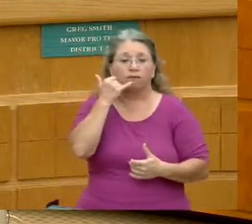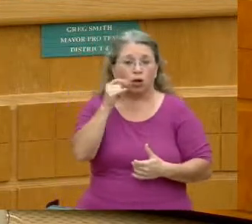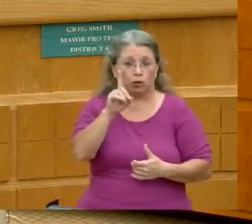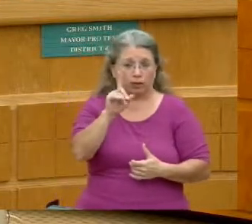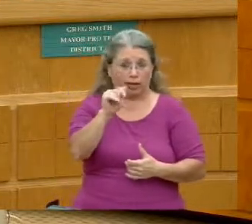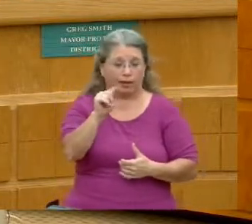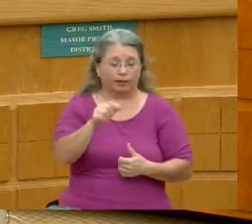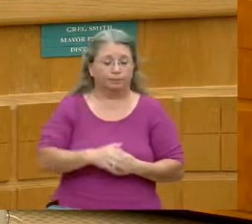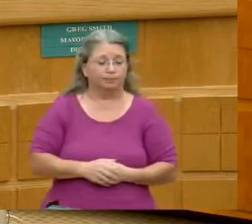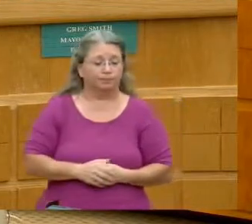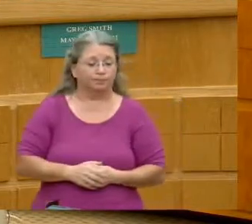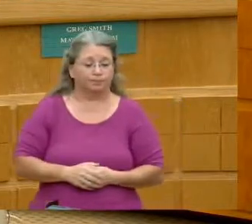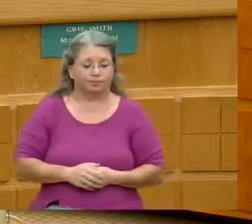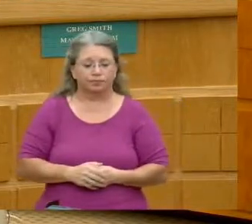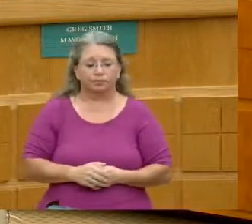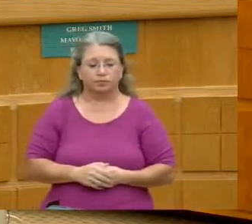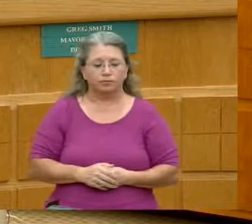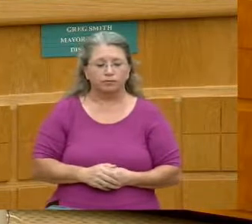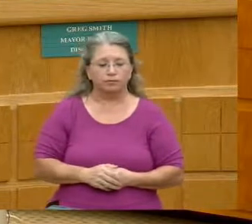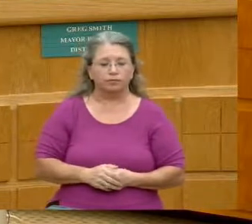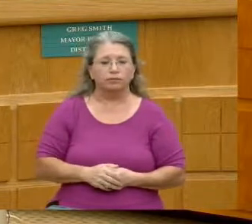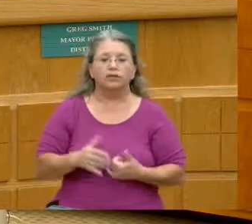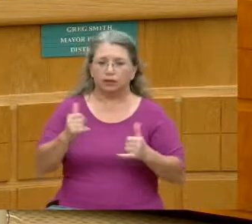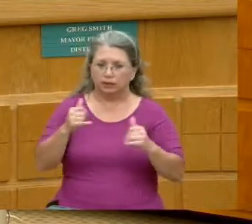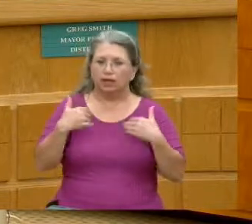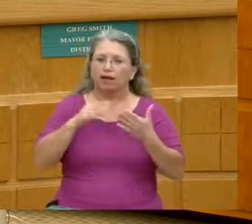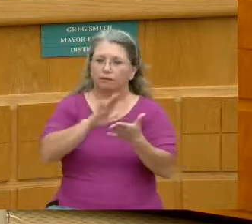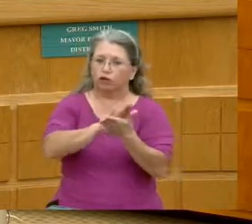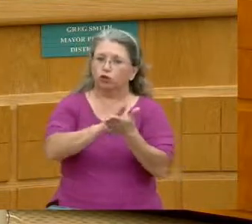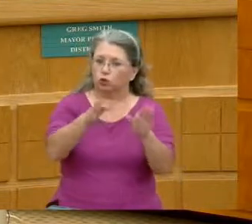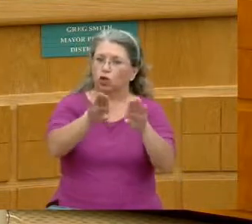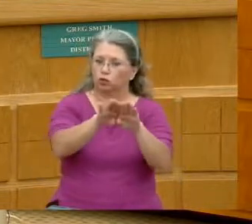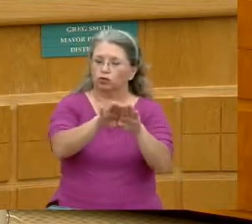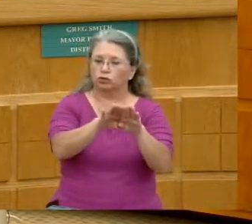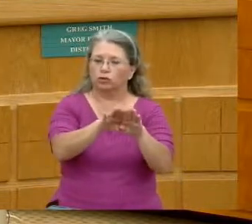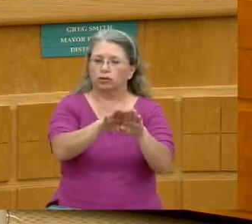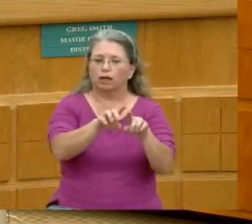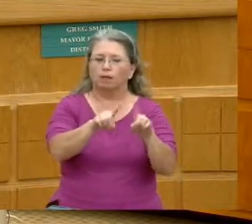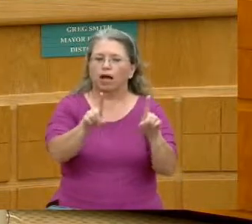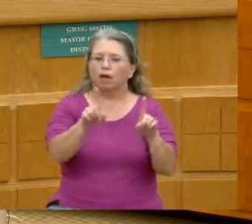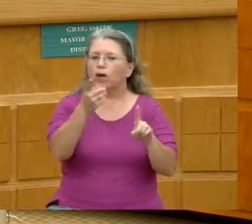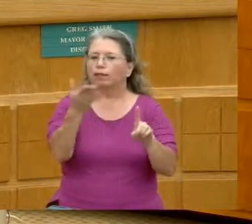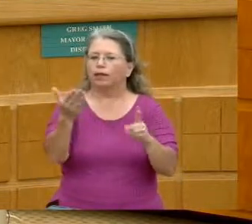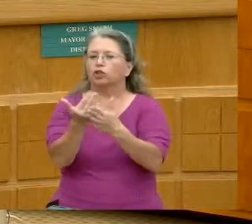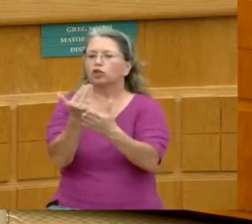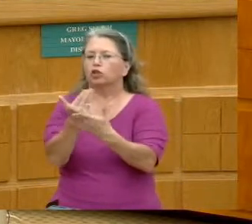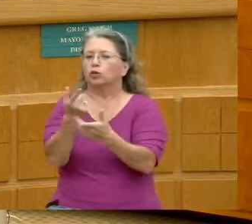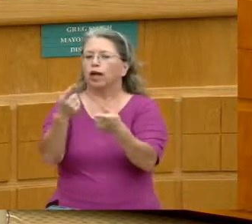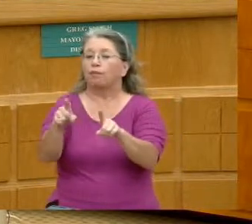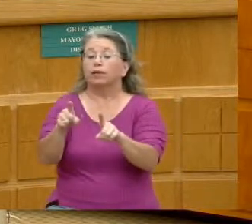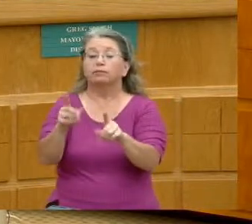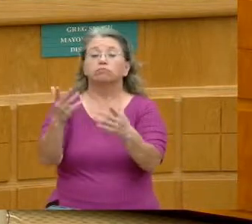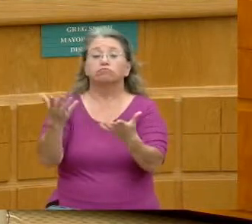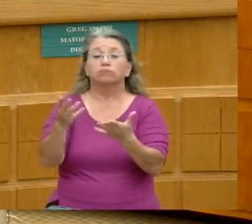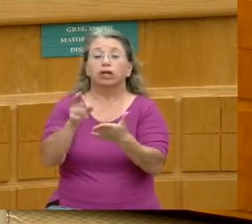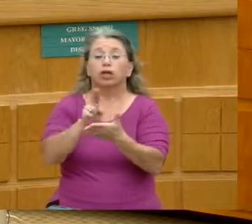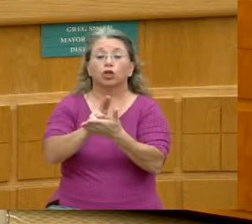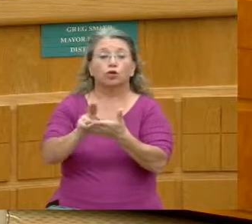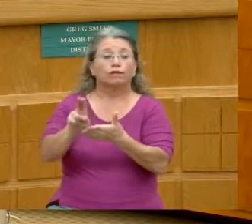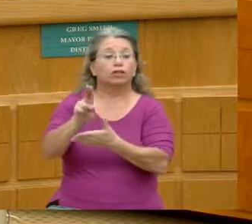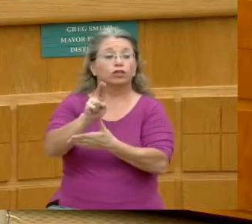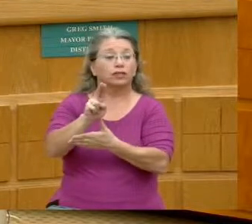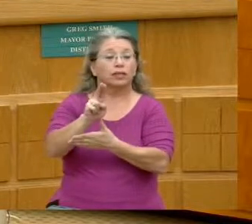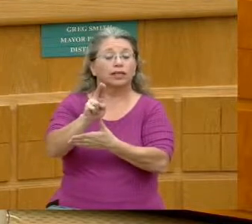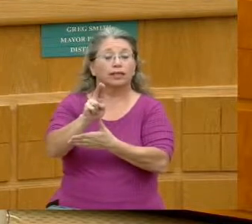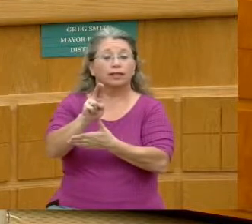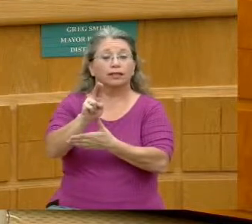closures are effective, but we have a new development. Last week, this was pretty flat-lined out, but this week, universities is ticking up.